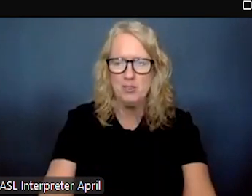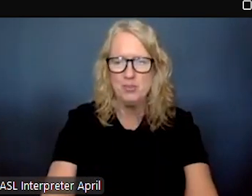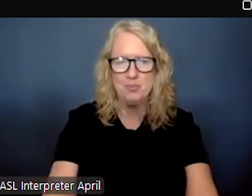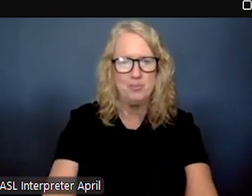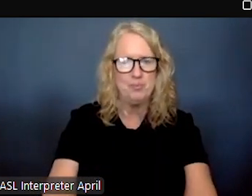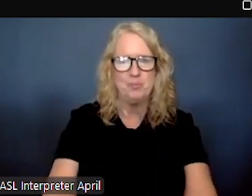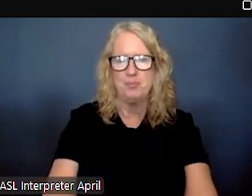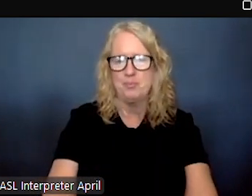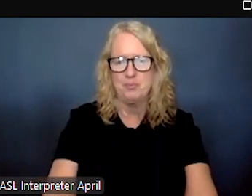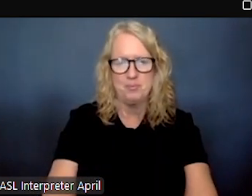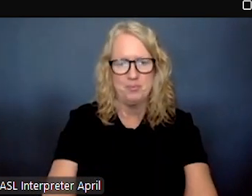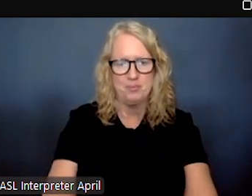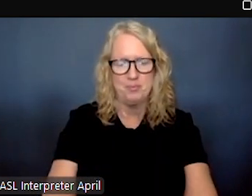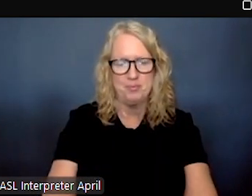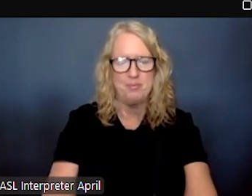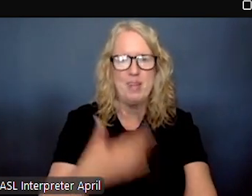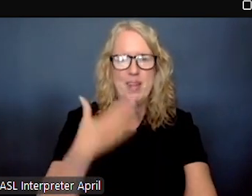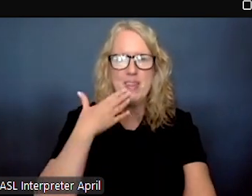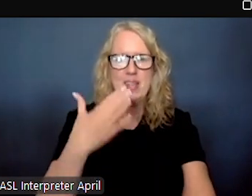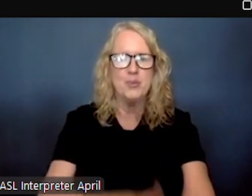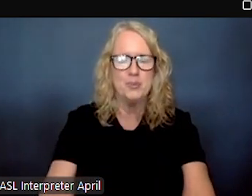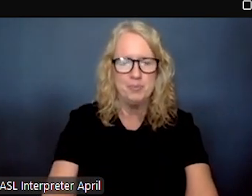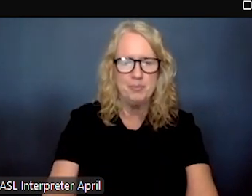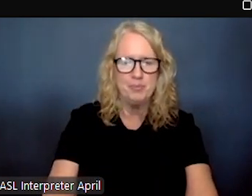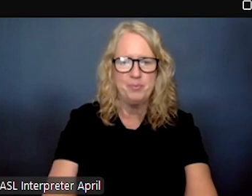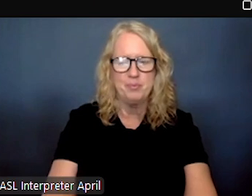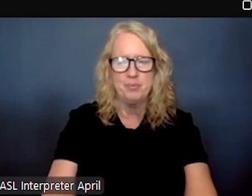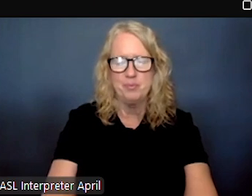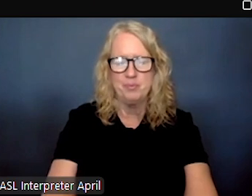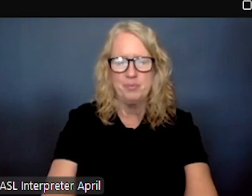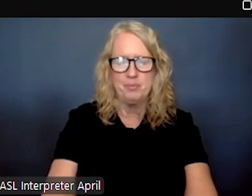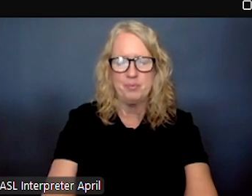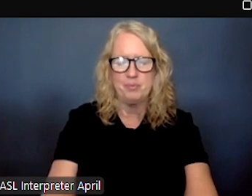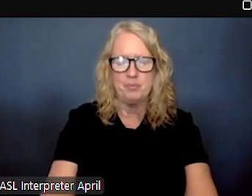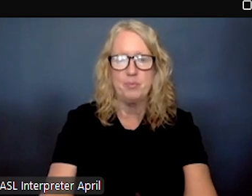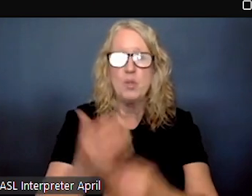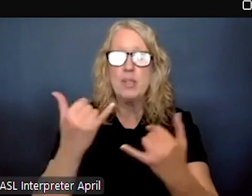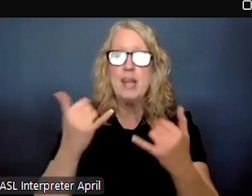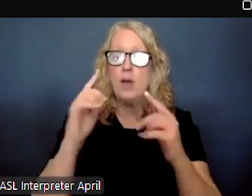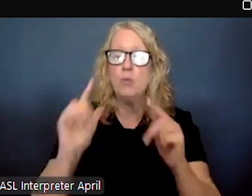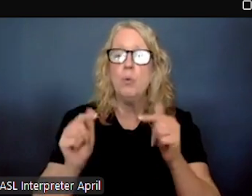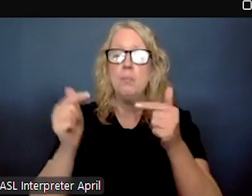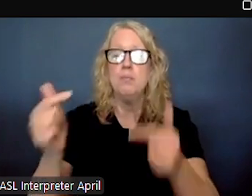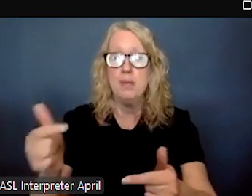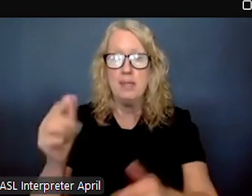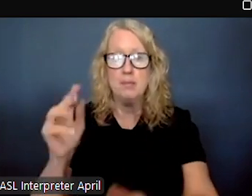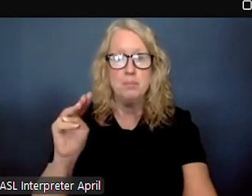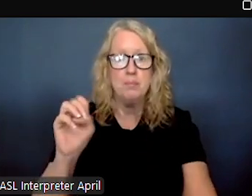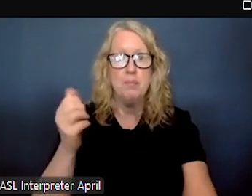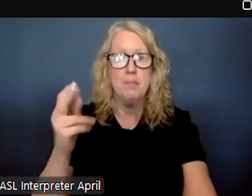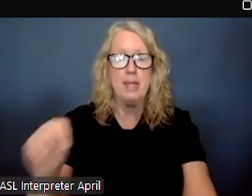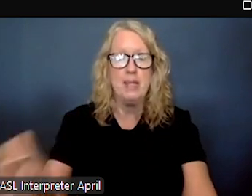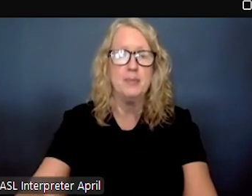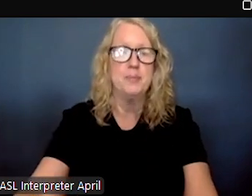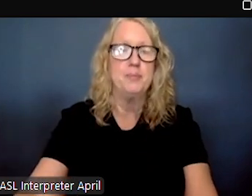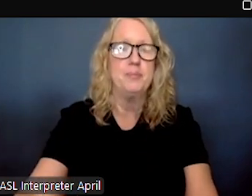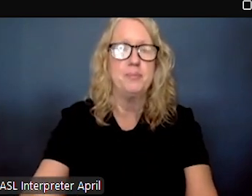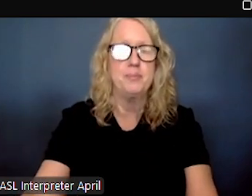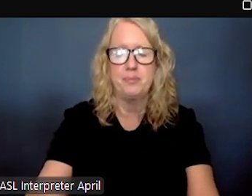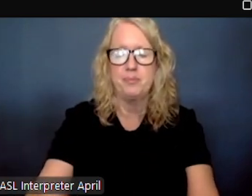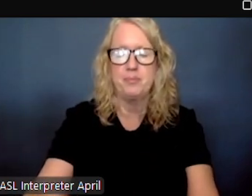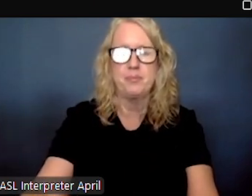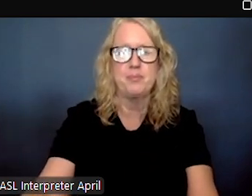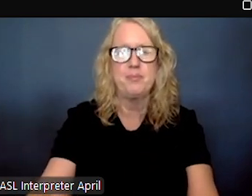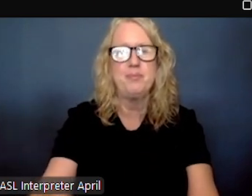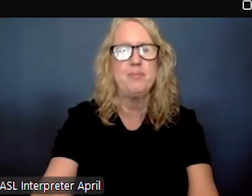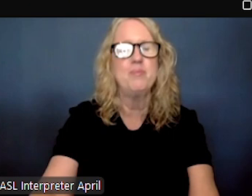today. Thank you. And we're going to pass it back over to Megan. Joy, thank